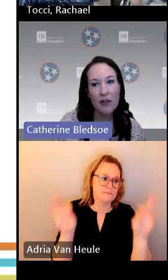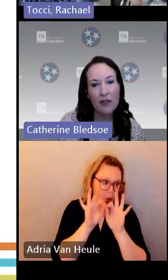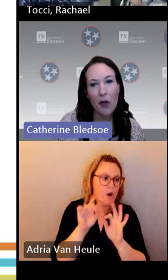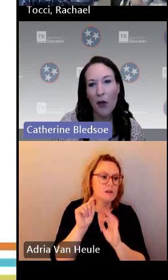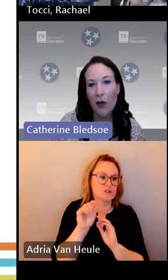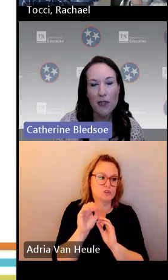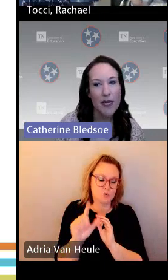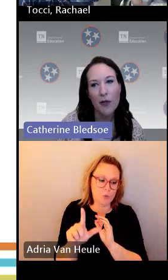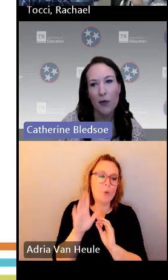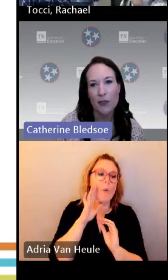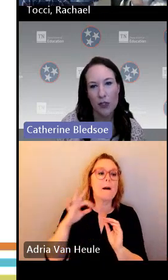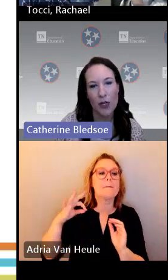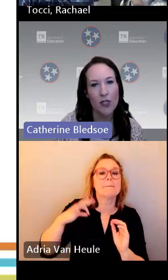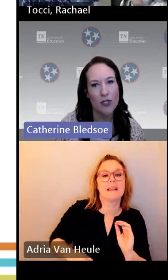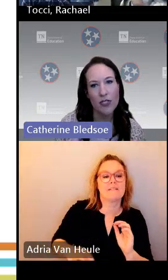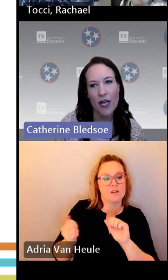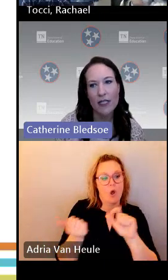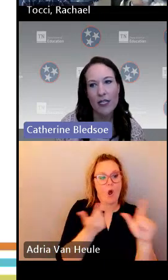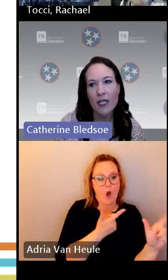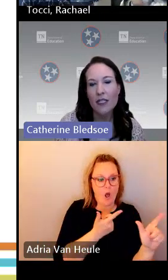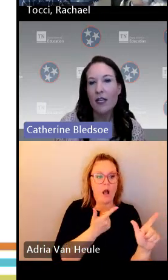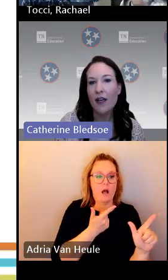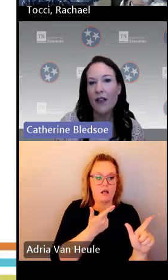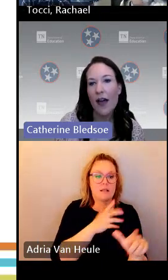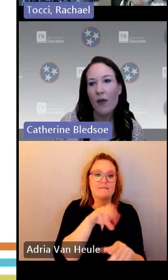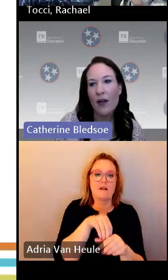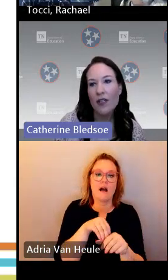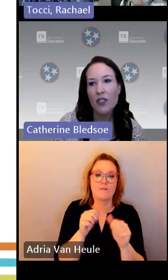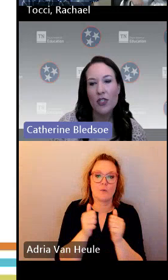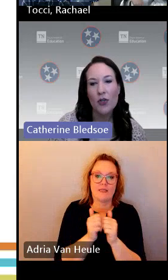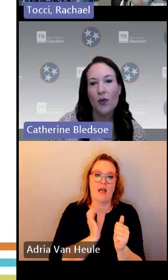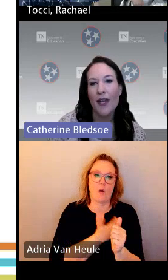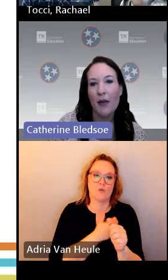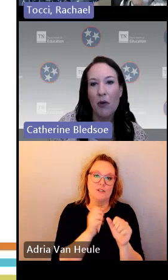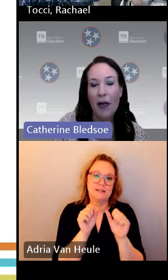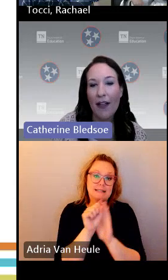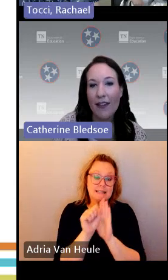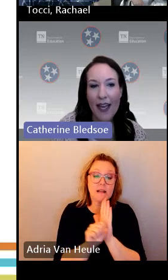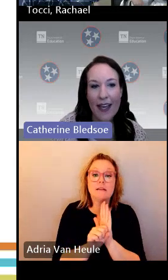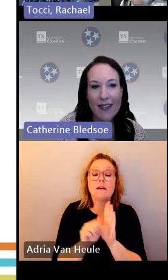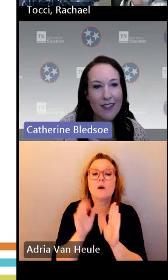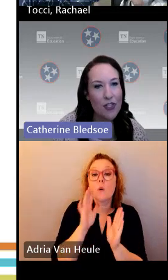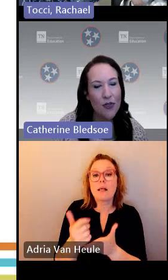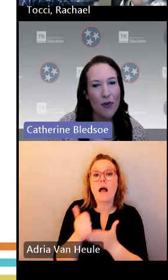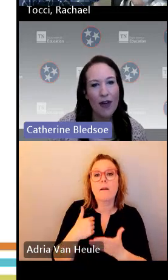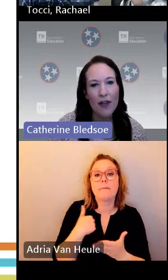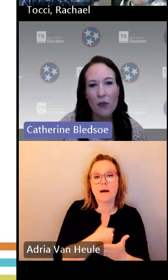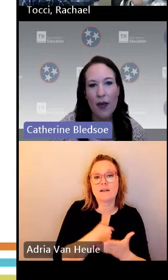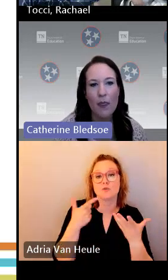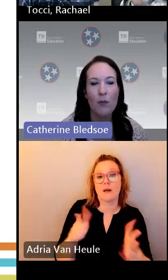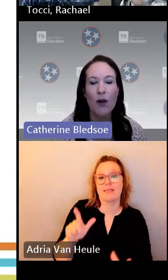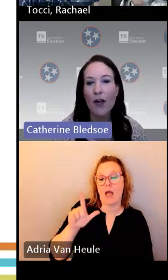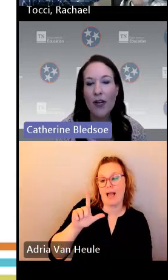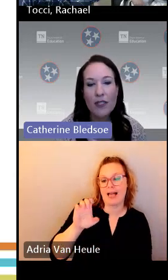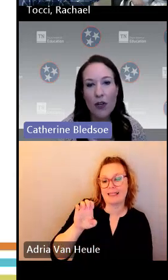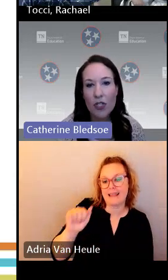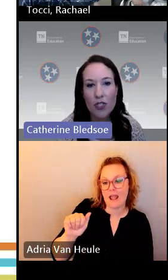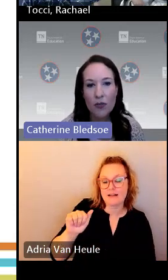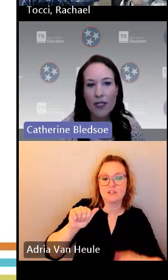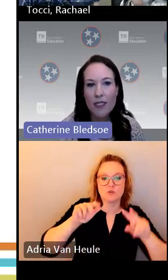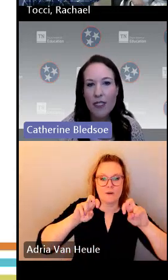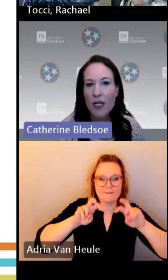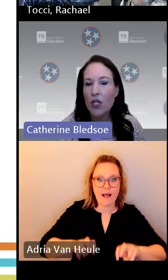going to benefit all stakeholders across our state. It's going to allow us to enable LEAs to evaluate the